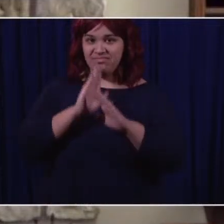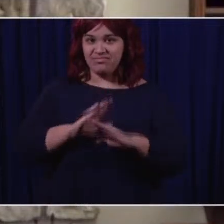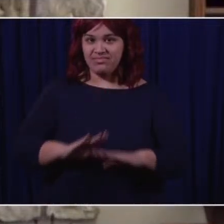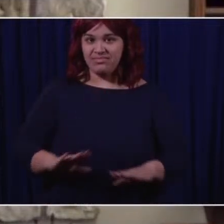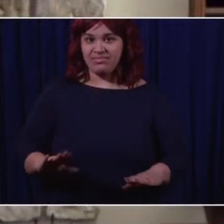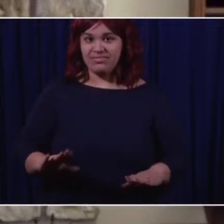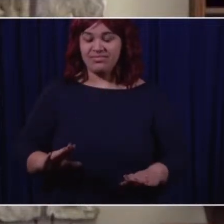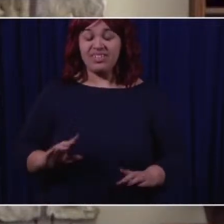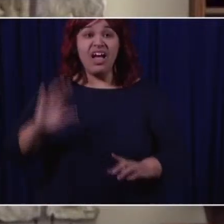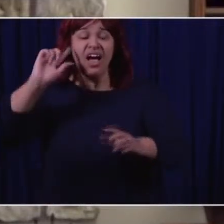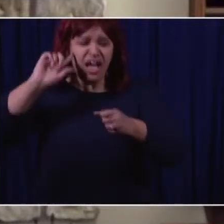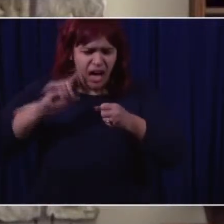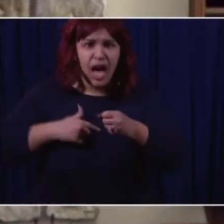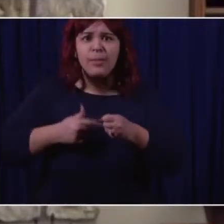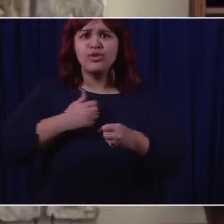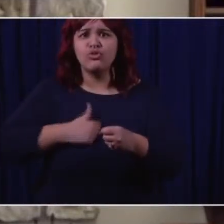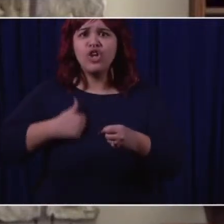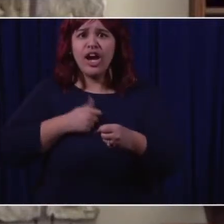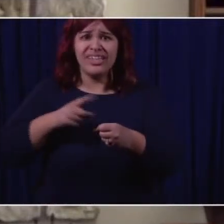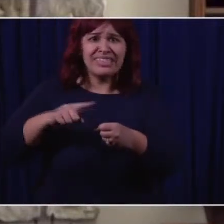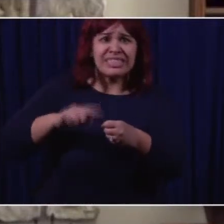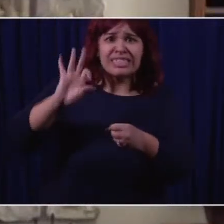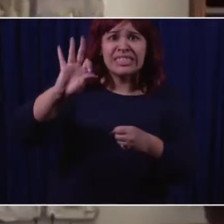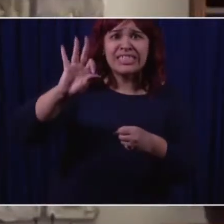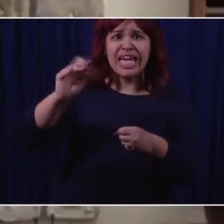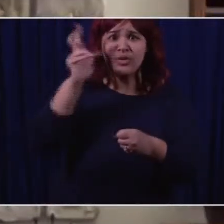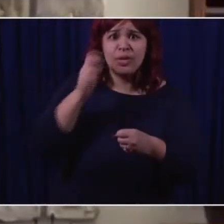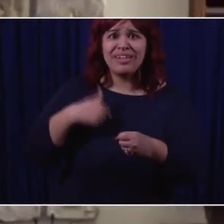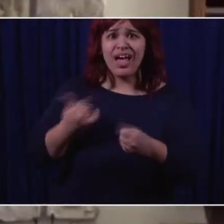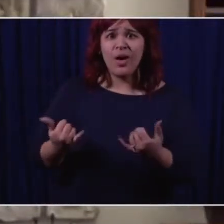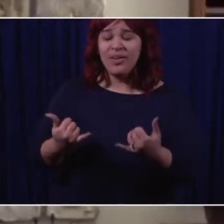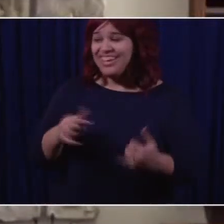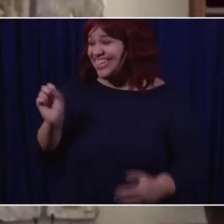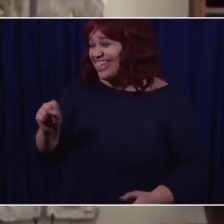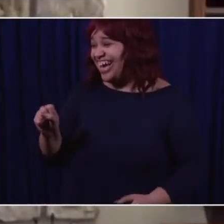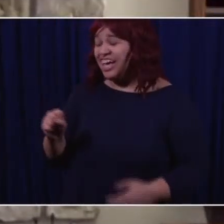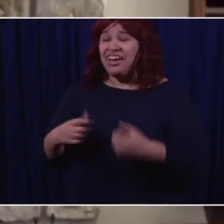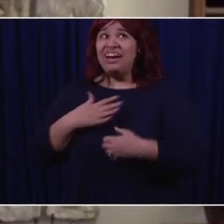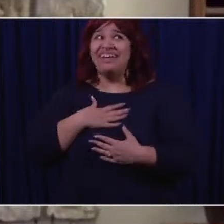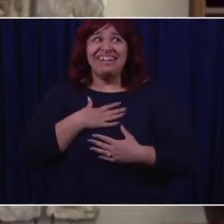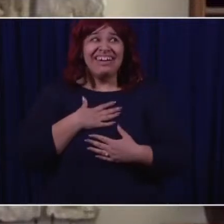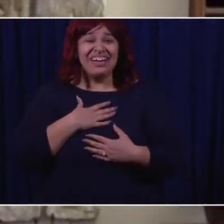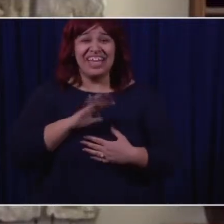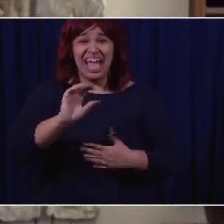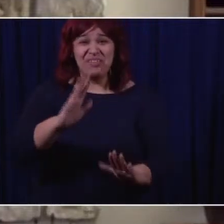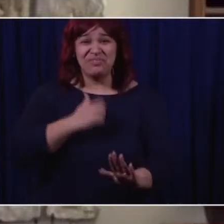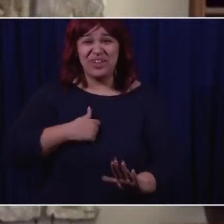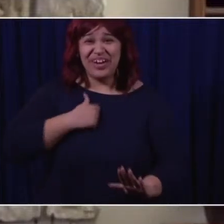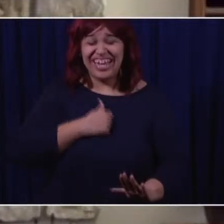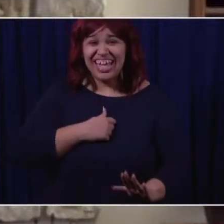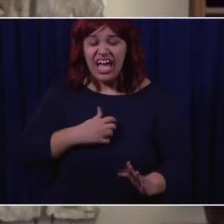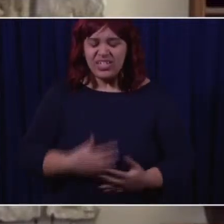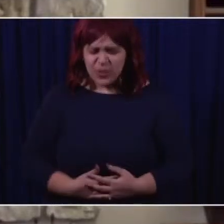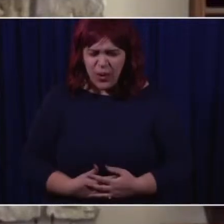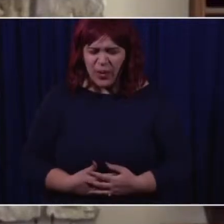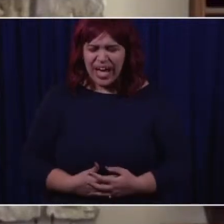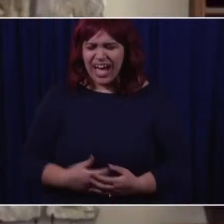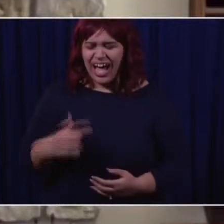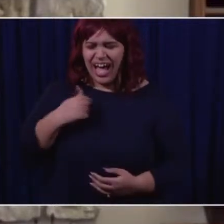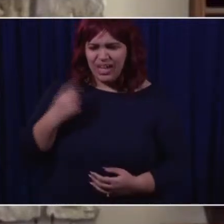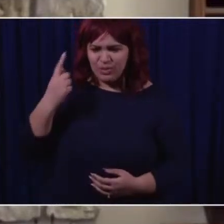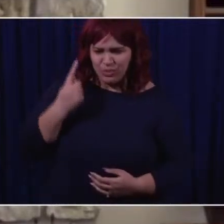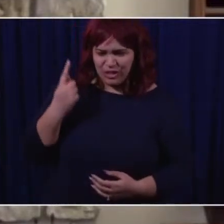I'm so sorry. Can you hear me now? Sarah, I can hear you. Yes. Okay. You're on. I'm so sorry. You're on. I'm wondering if you can speak